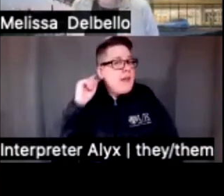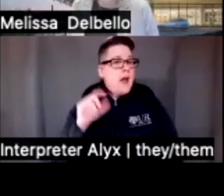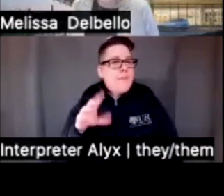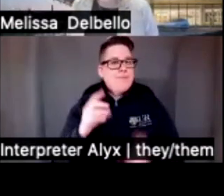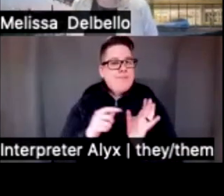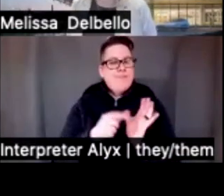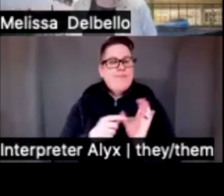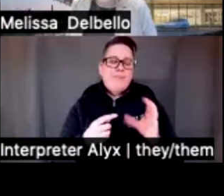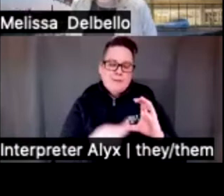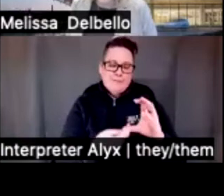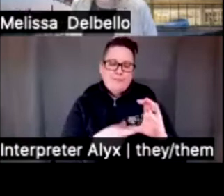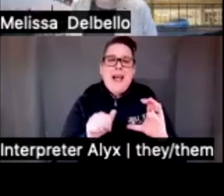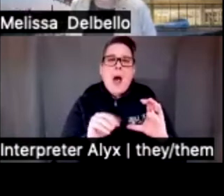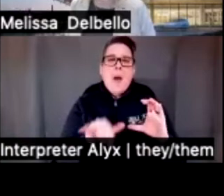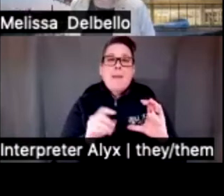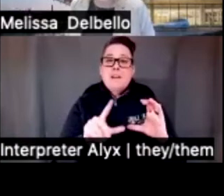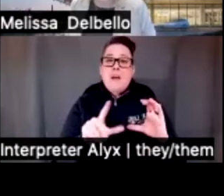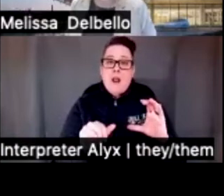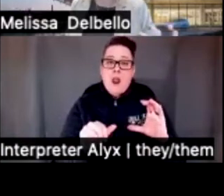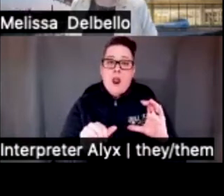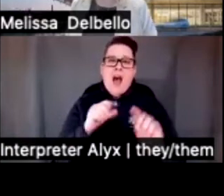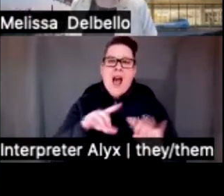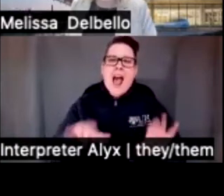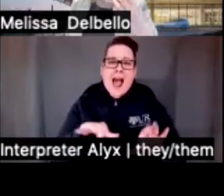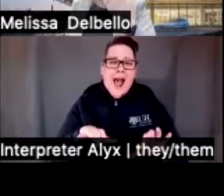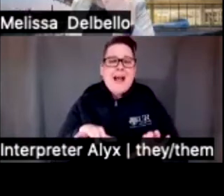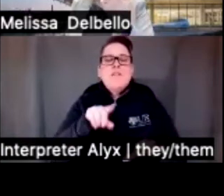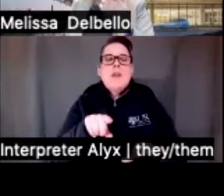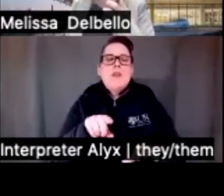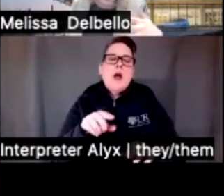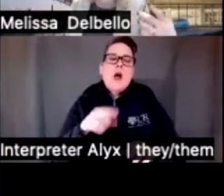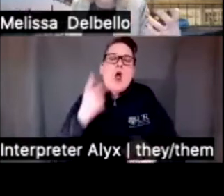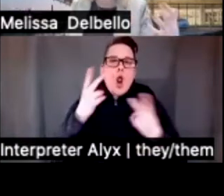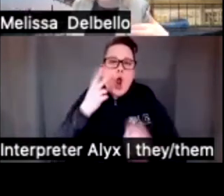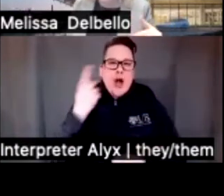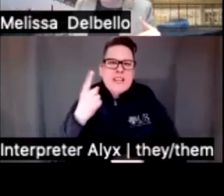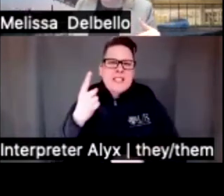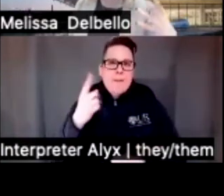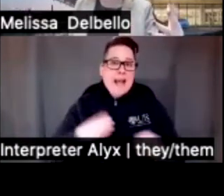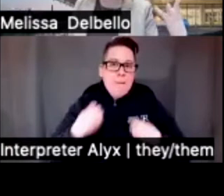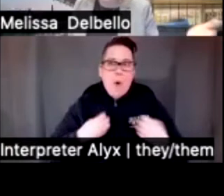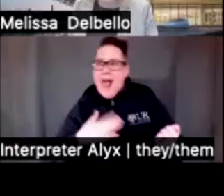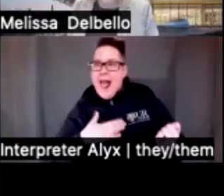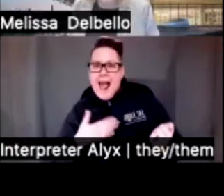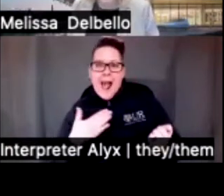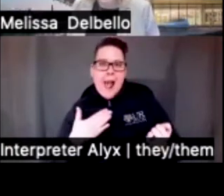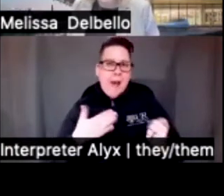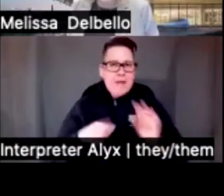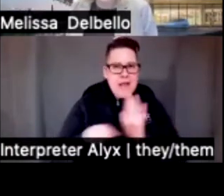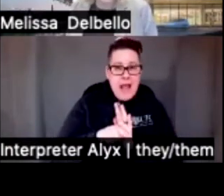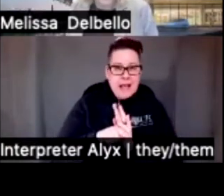activation during this task, which is looking at emotional stimuli, happy or negative versus a